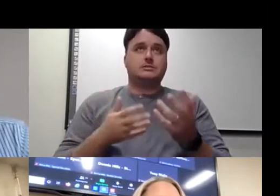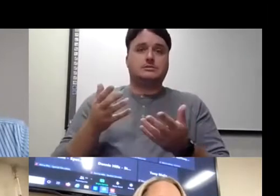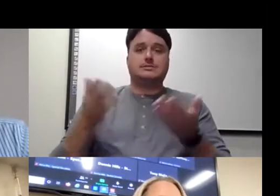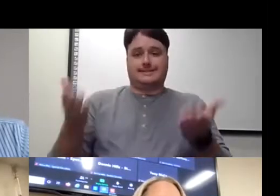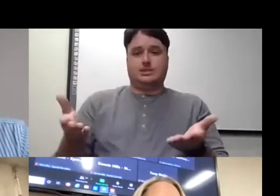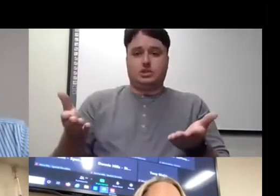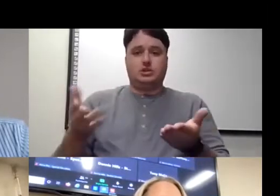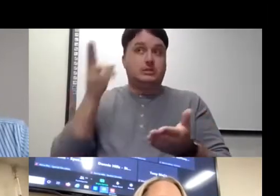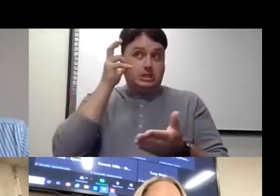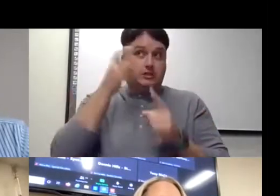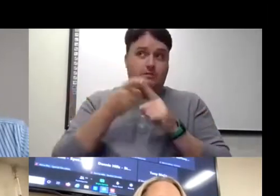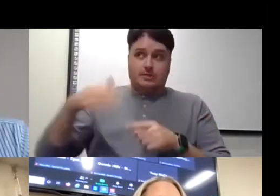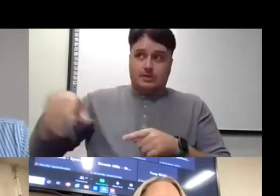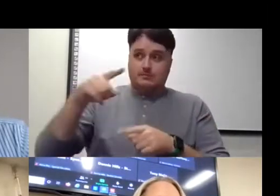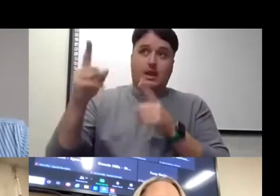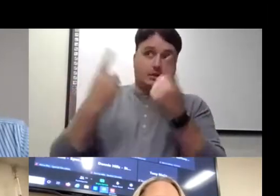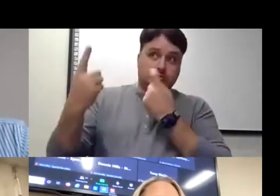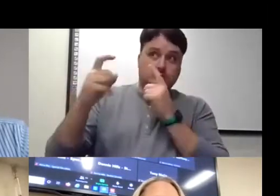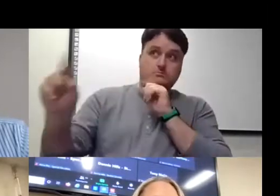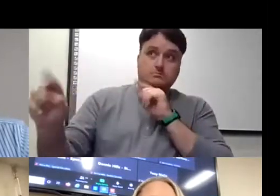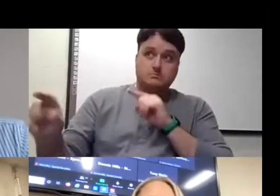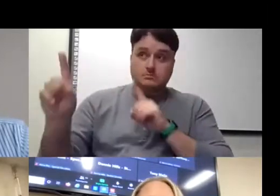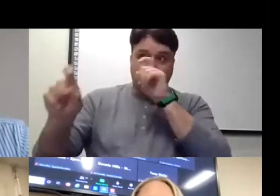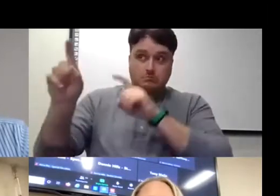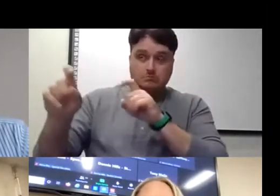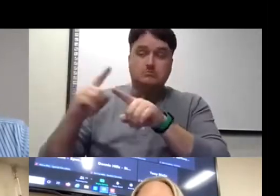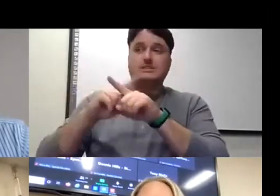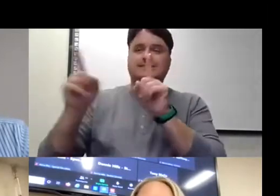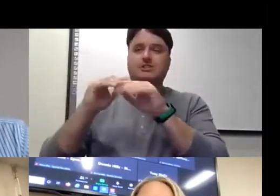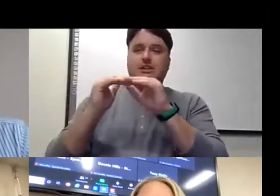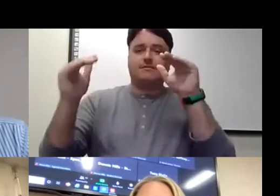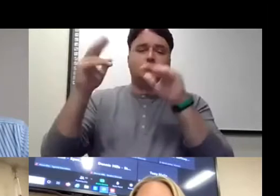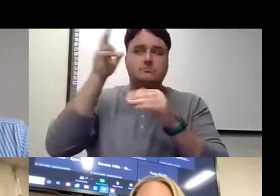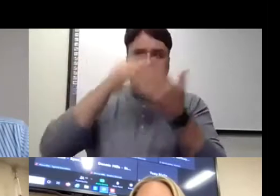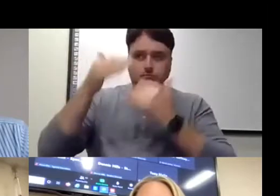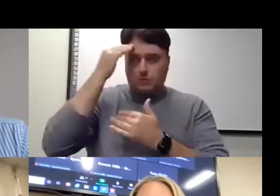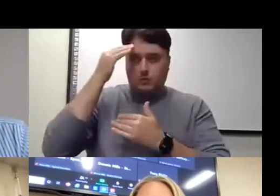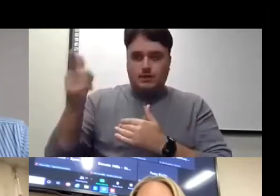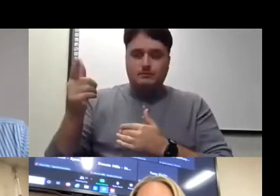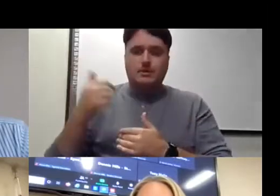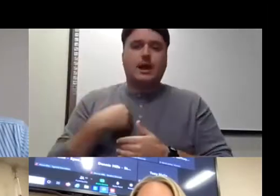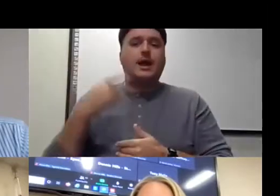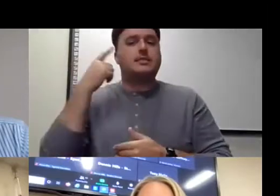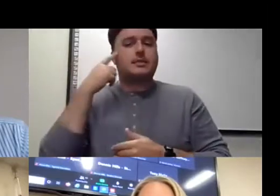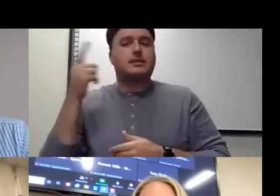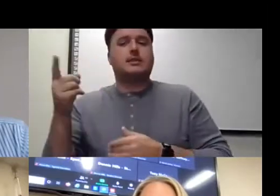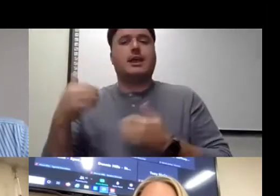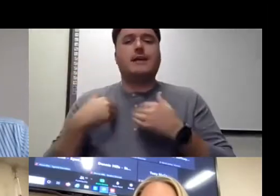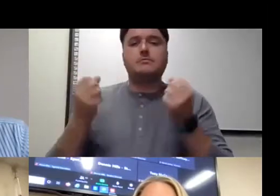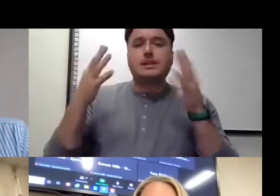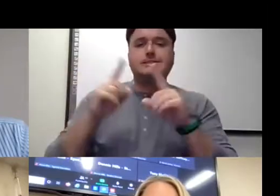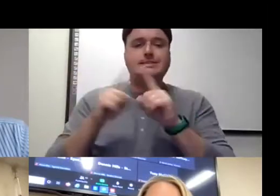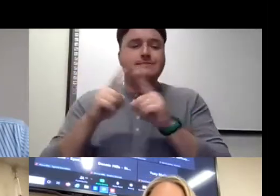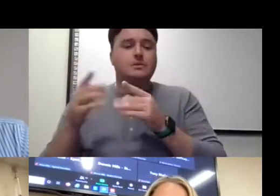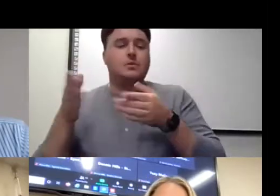hear from them and ask them questions and sort of get to know them on a different level. I think that there's lots of different ways